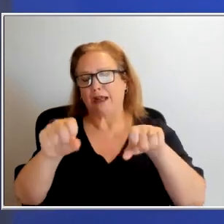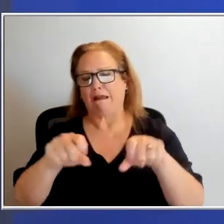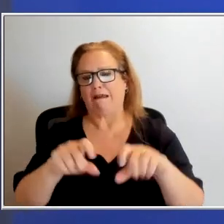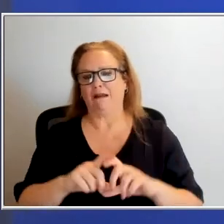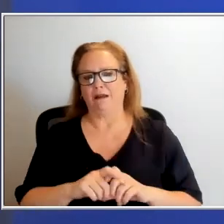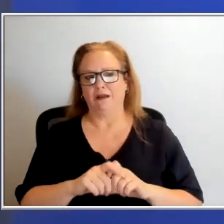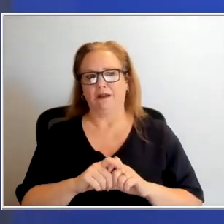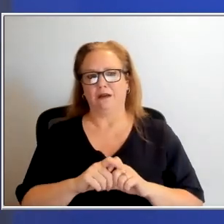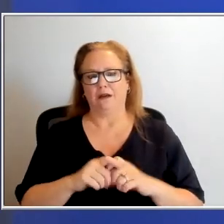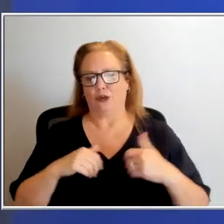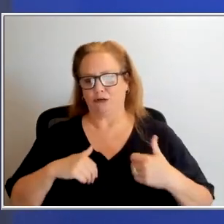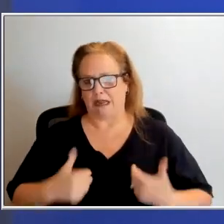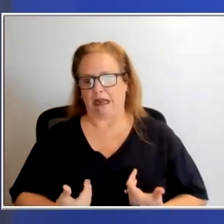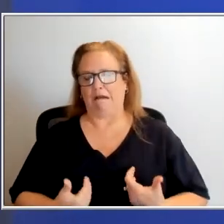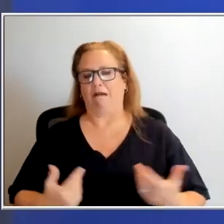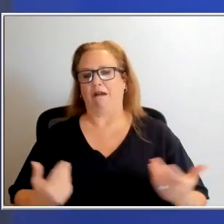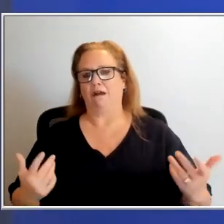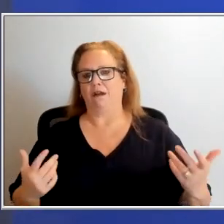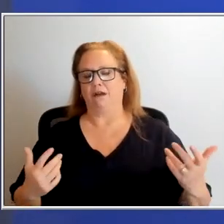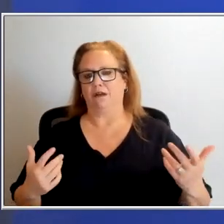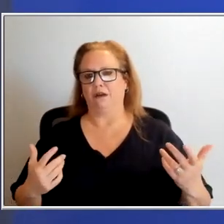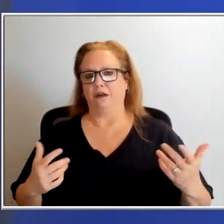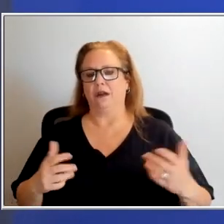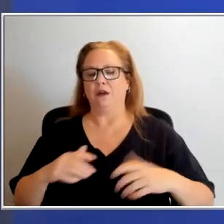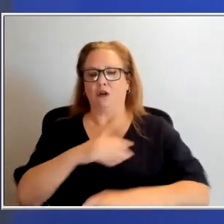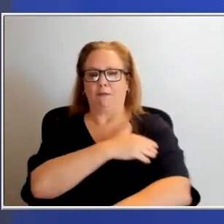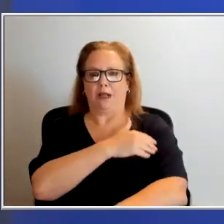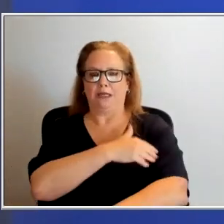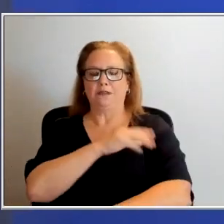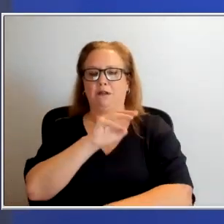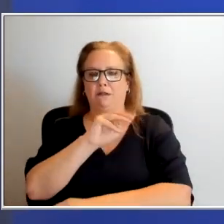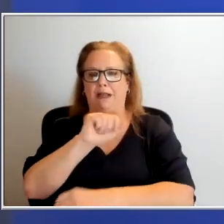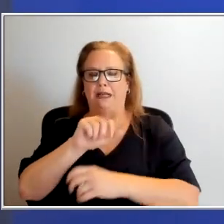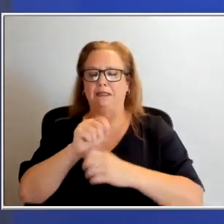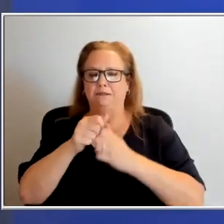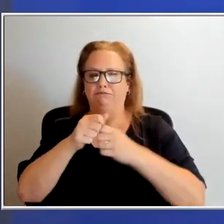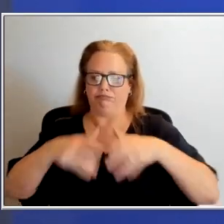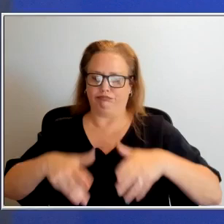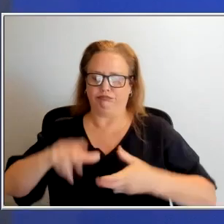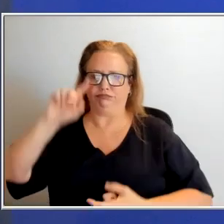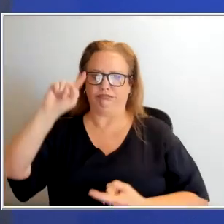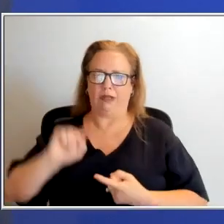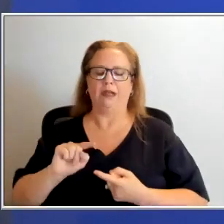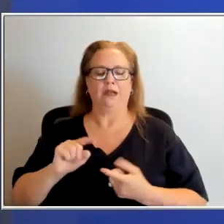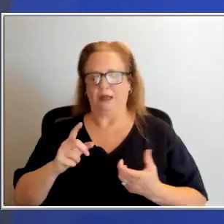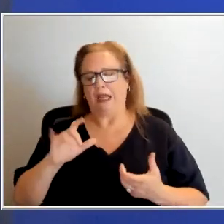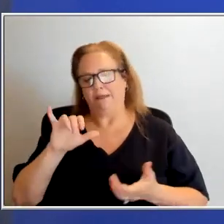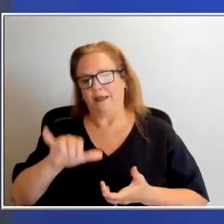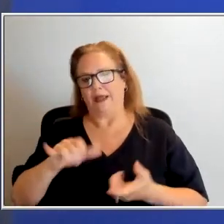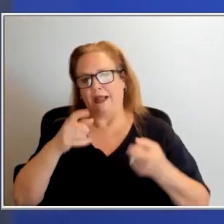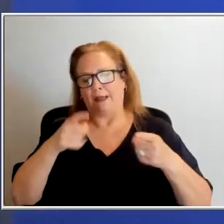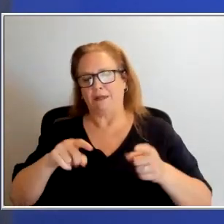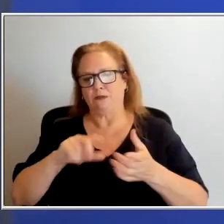You're tired, you do lose muscle mass. Those things are inevitable with those types of treatment. But we also know that